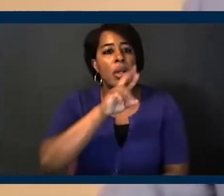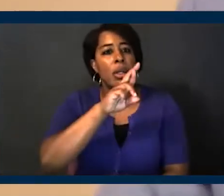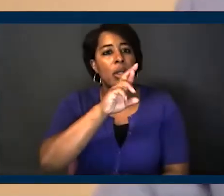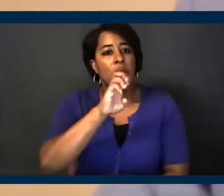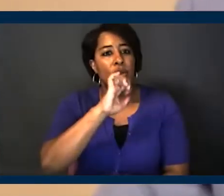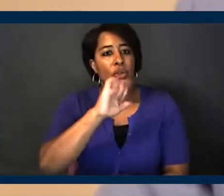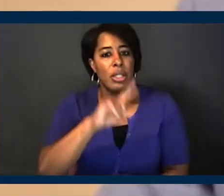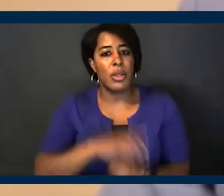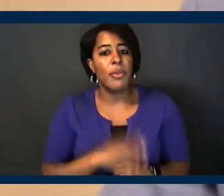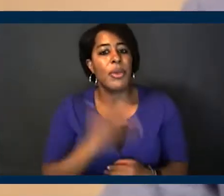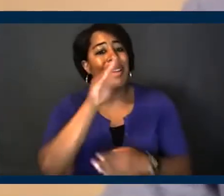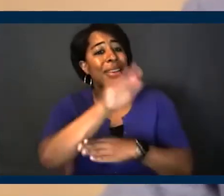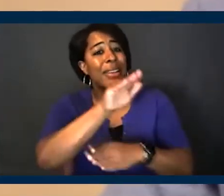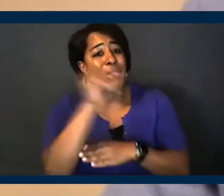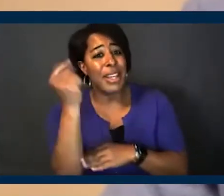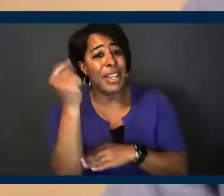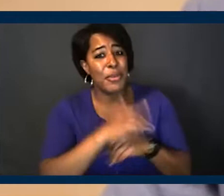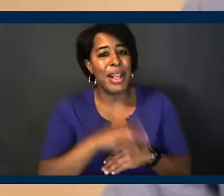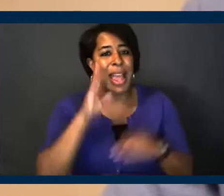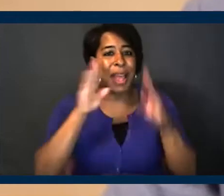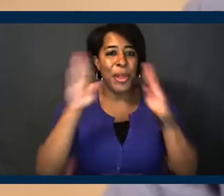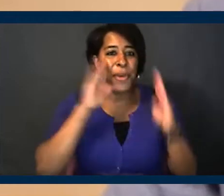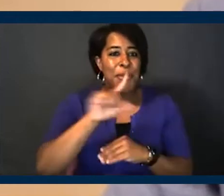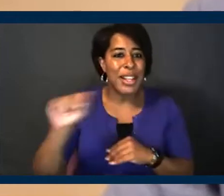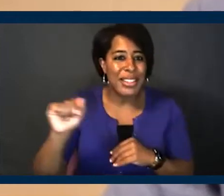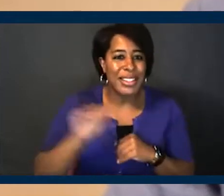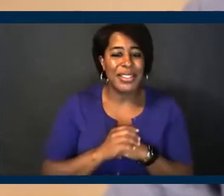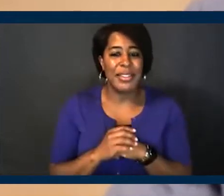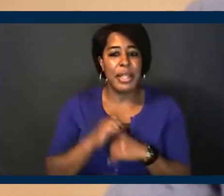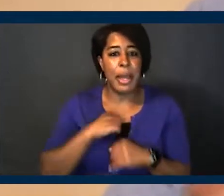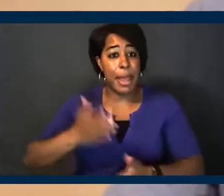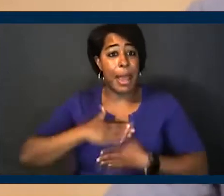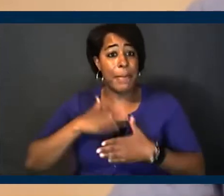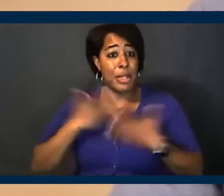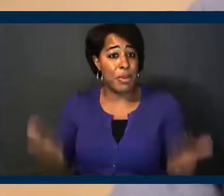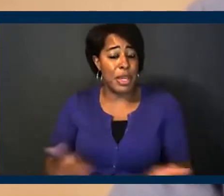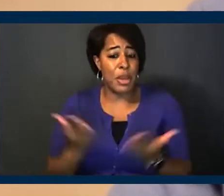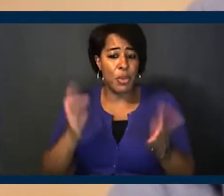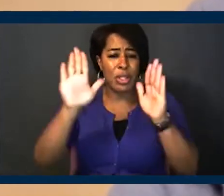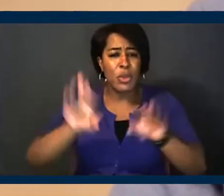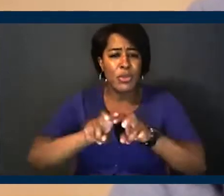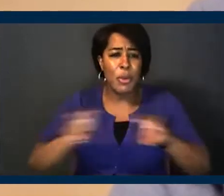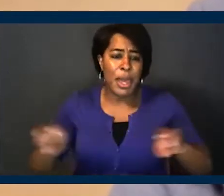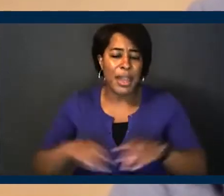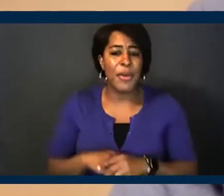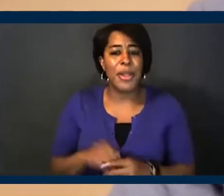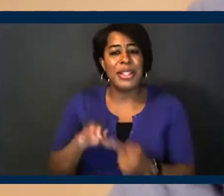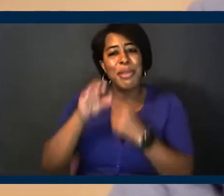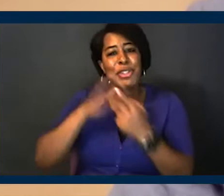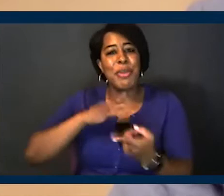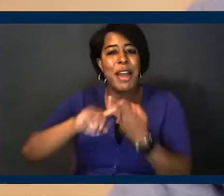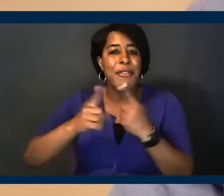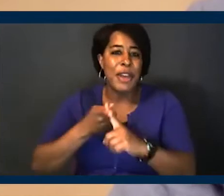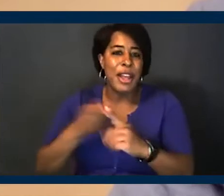Well, first off, good evening, everyone, and hello from Los Angeles. I am glad to be here with this great panel, especially my friend and our